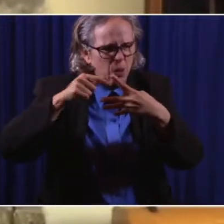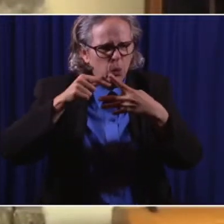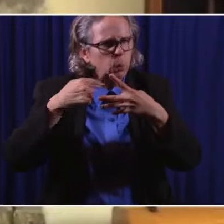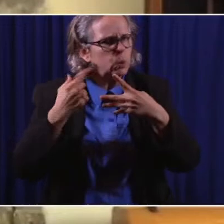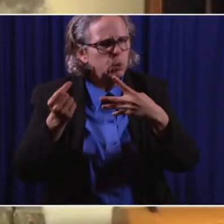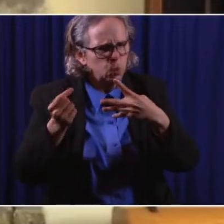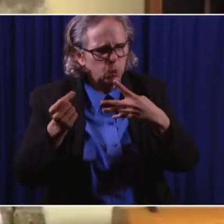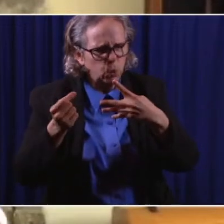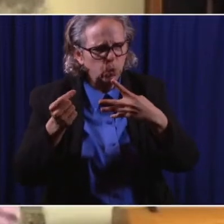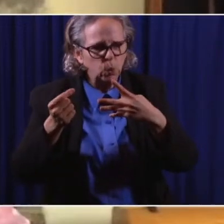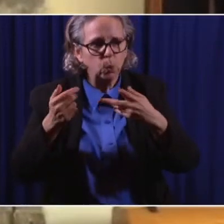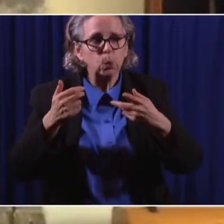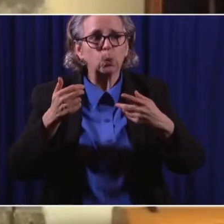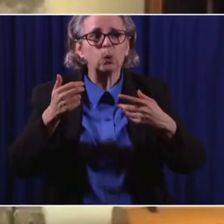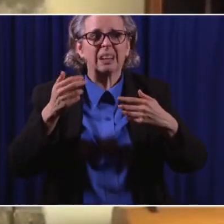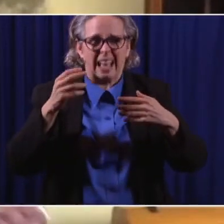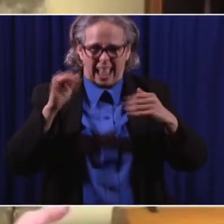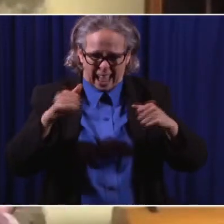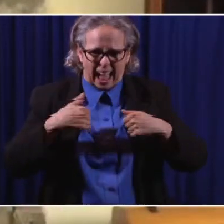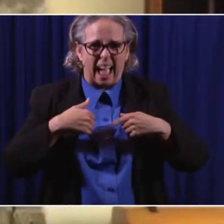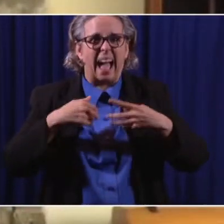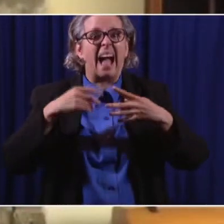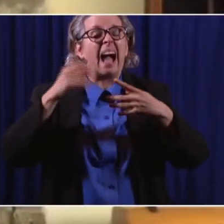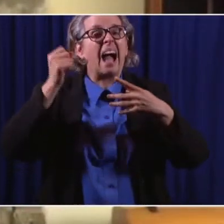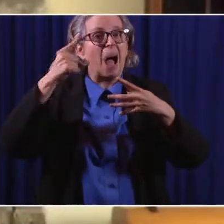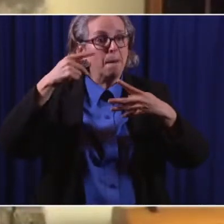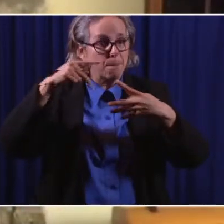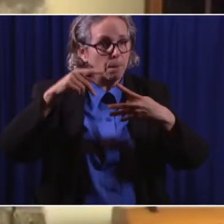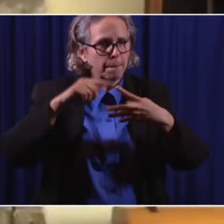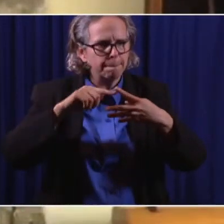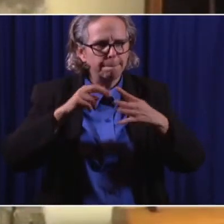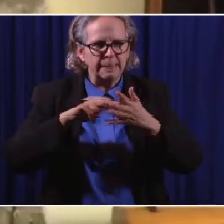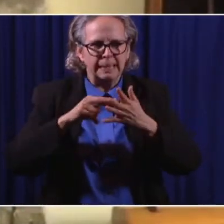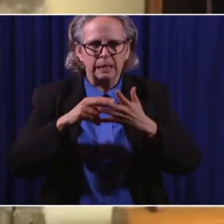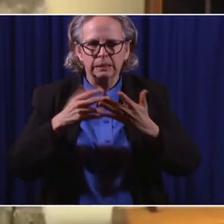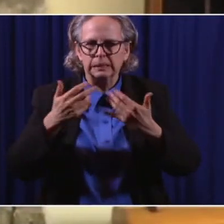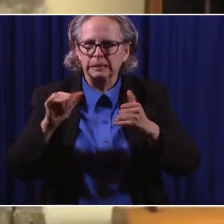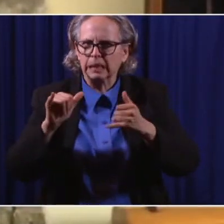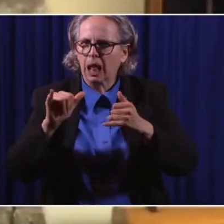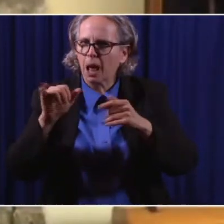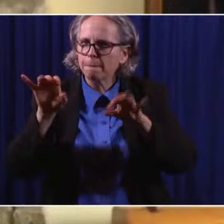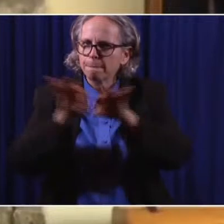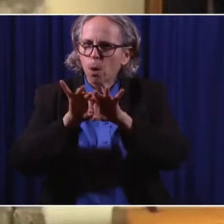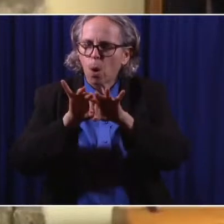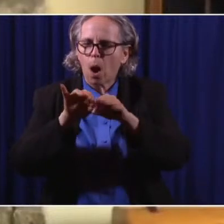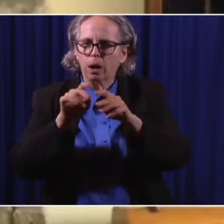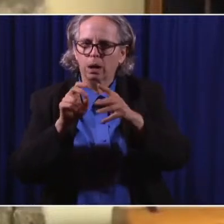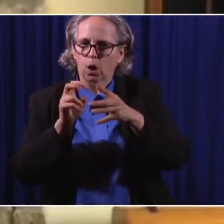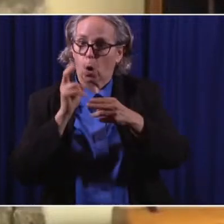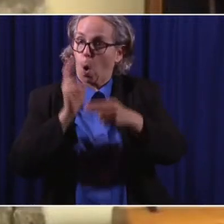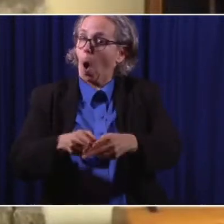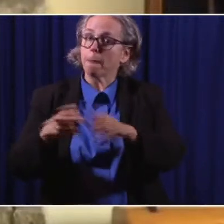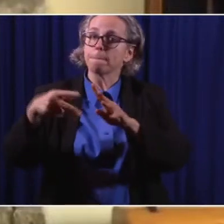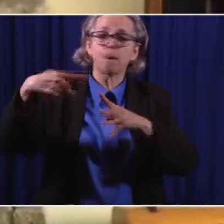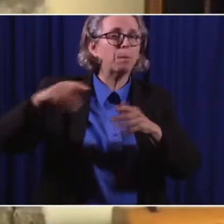got to be purple 2 weeks before we show you as purple. So they're on our watch list. They're not purple.